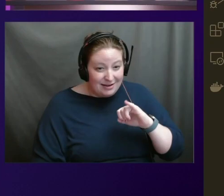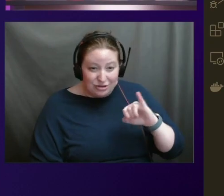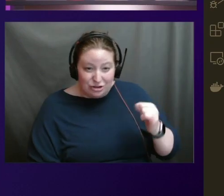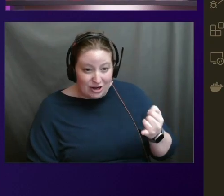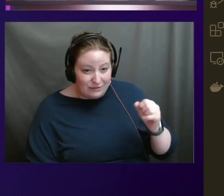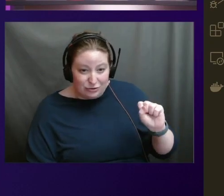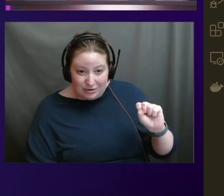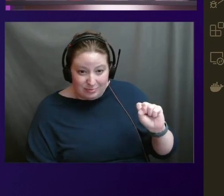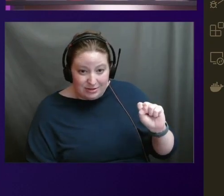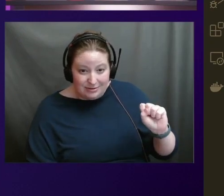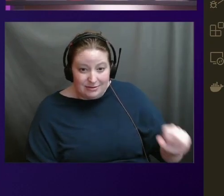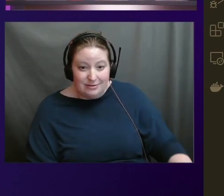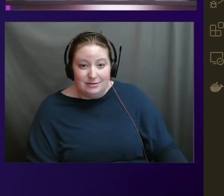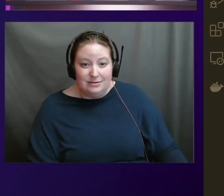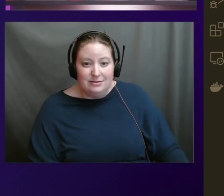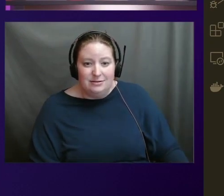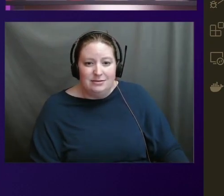will